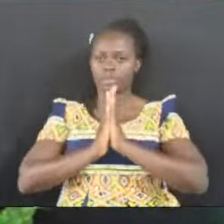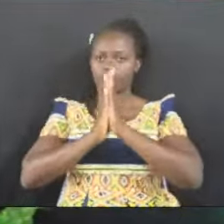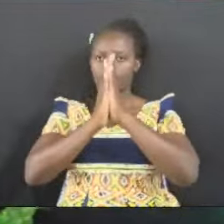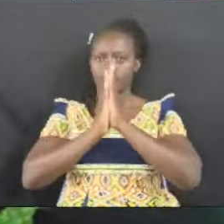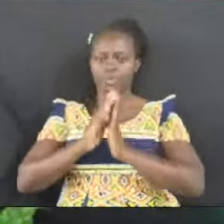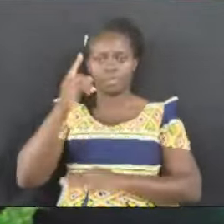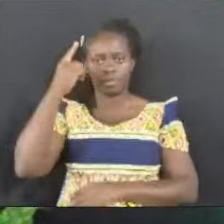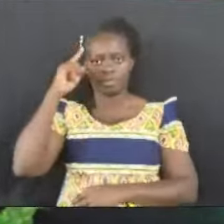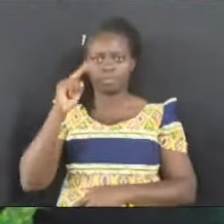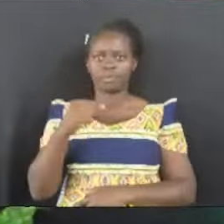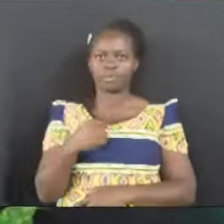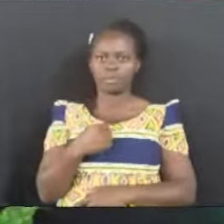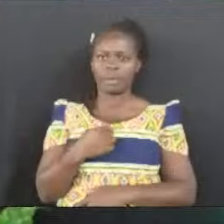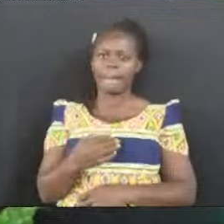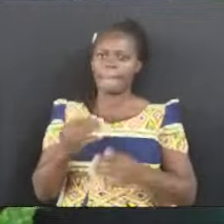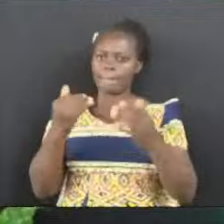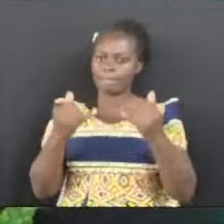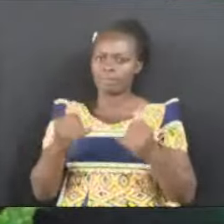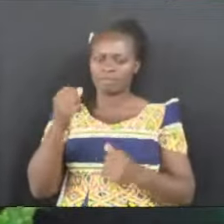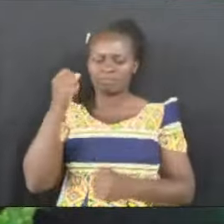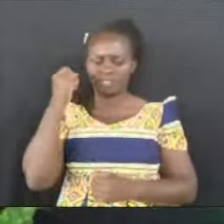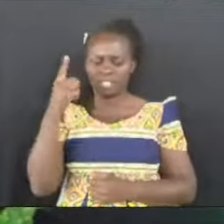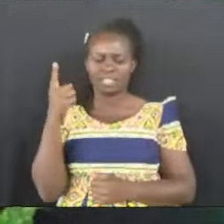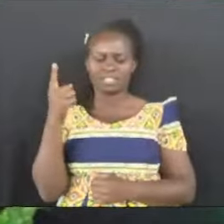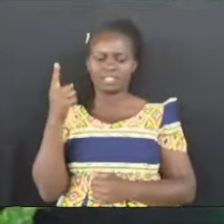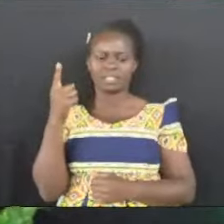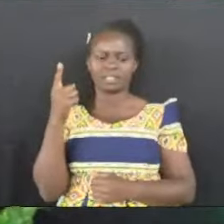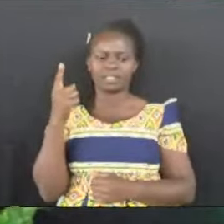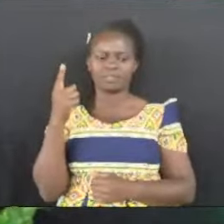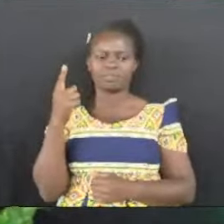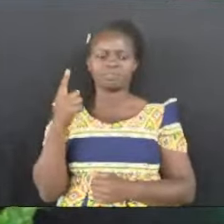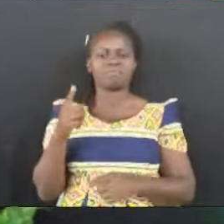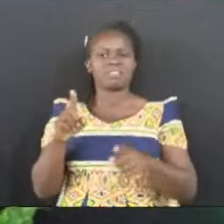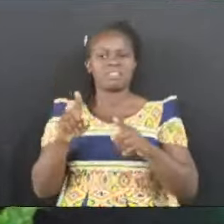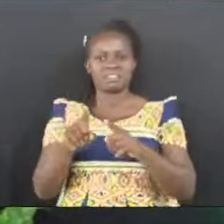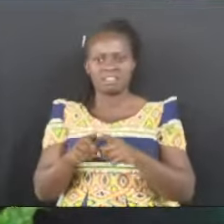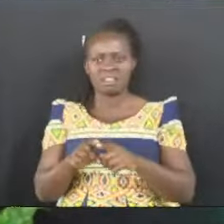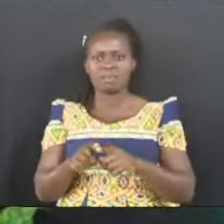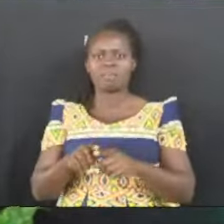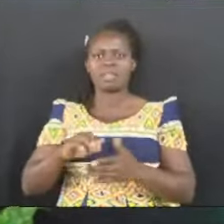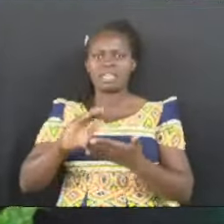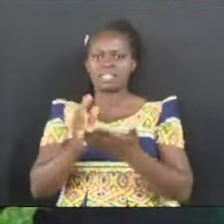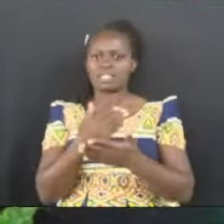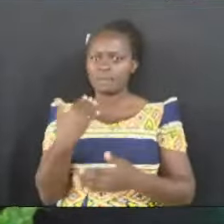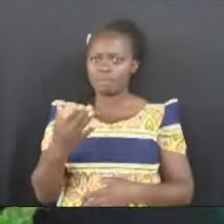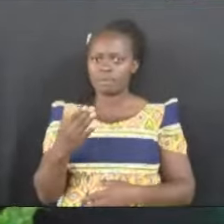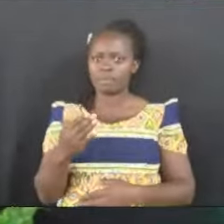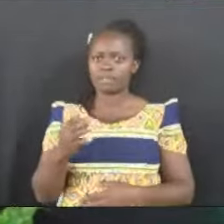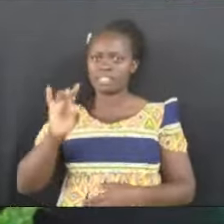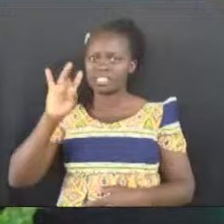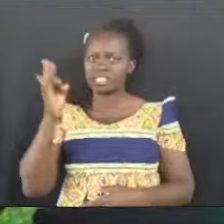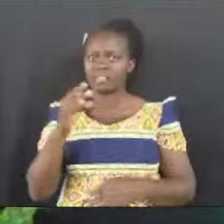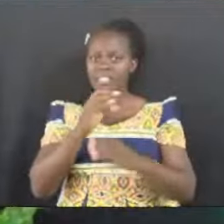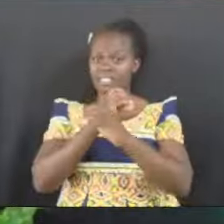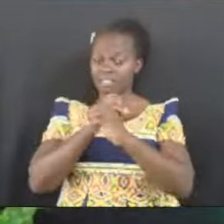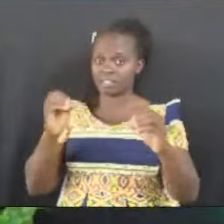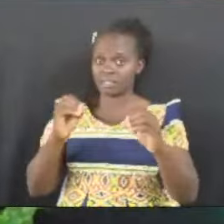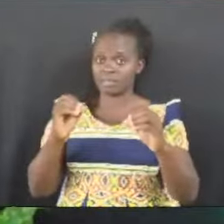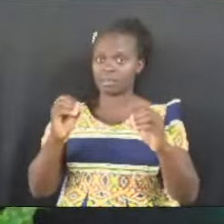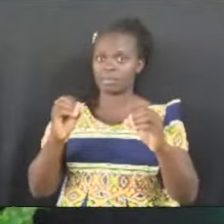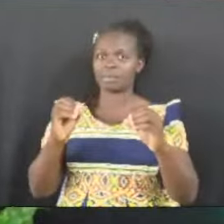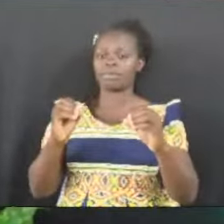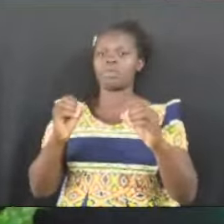Now I must tell you, to be fair, even non-Adventists were praying for me also.